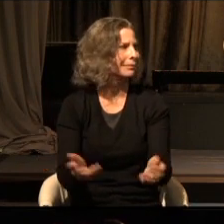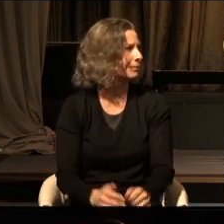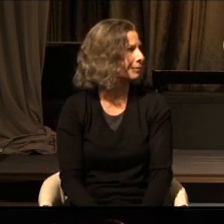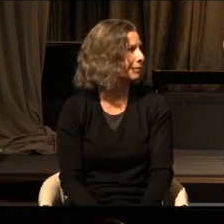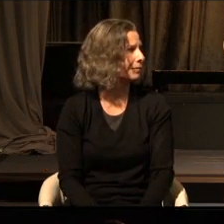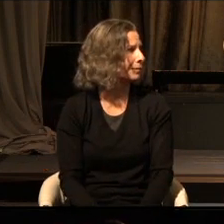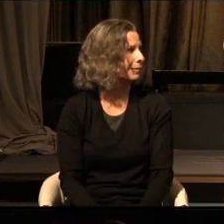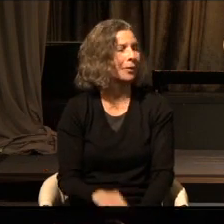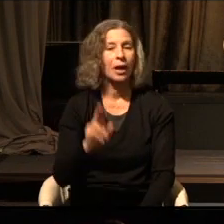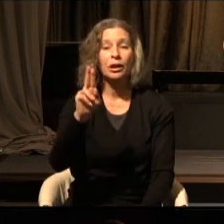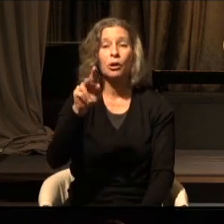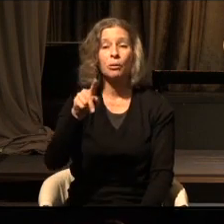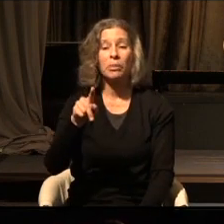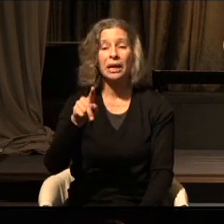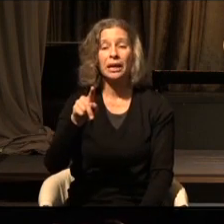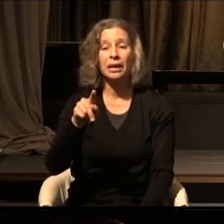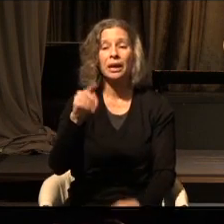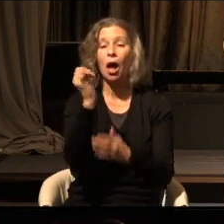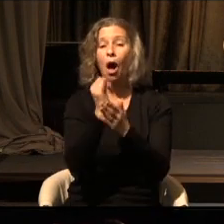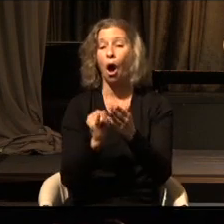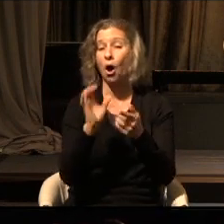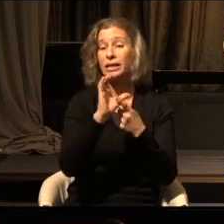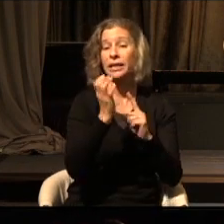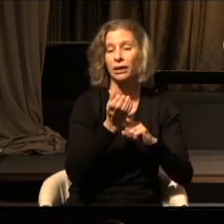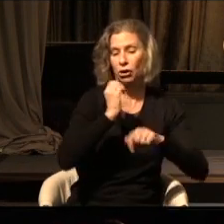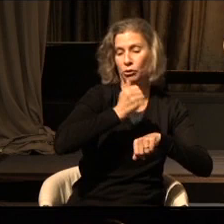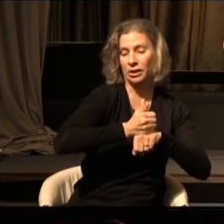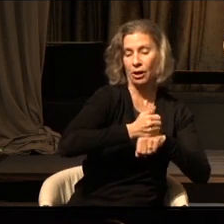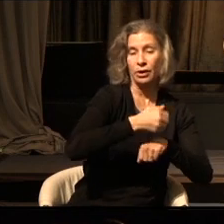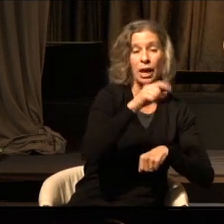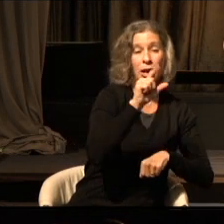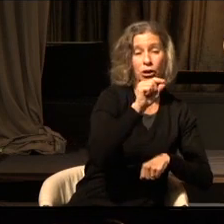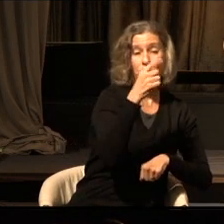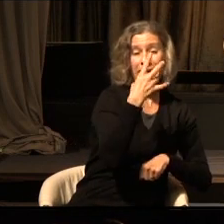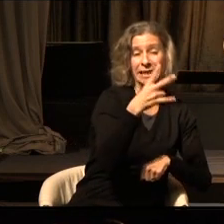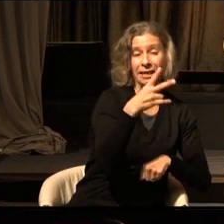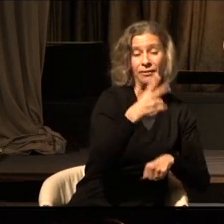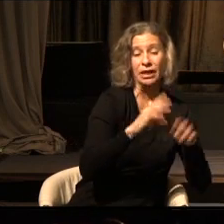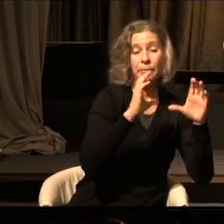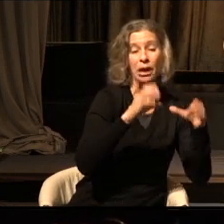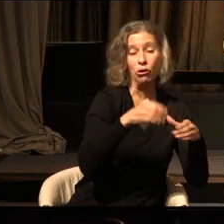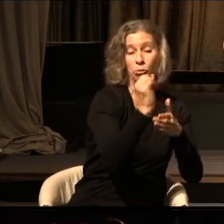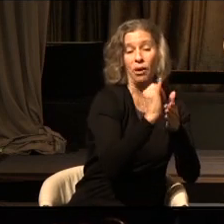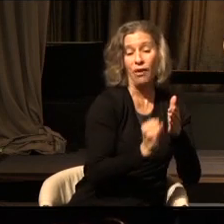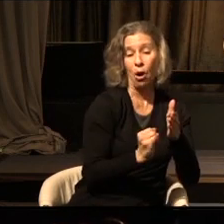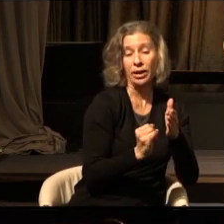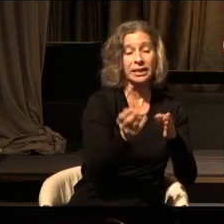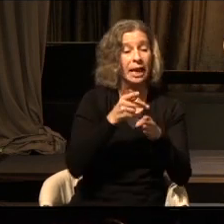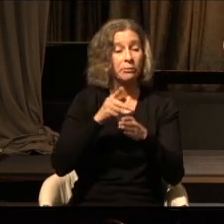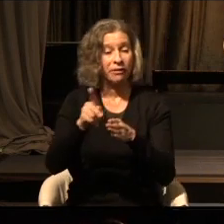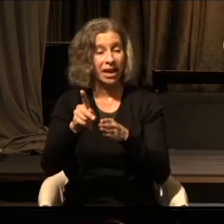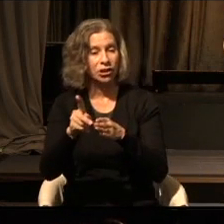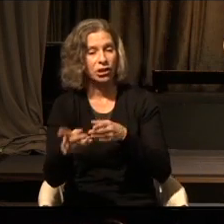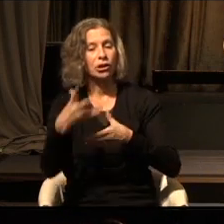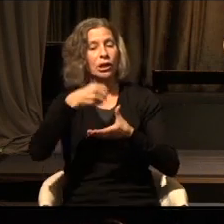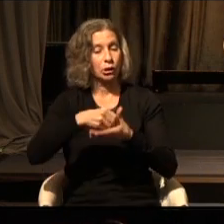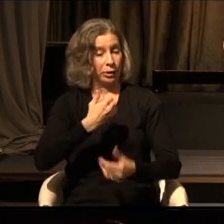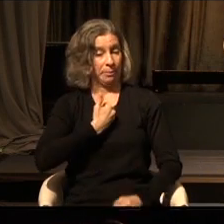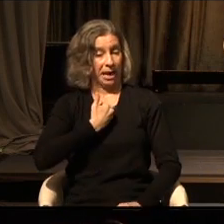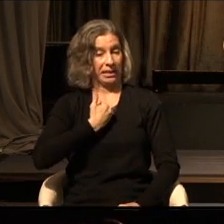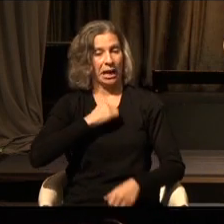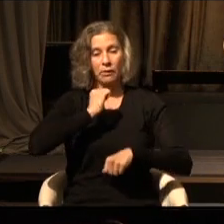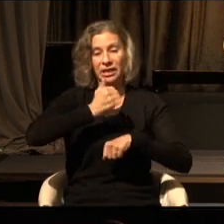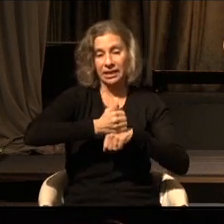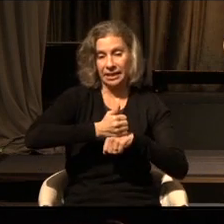The UP Arts and Culture Alliance was established in 2017 by a group of artists and arts professionals, including myself, to develop the